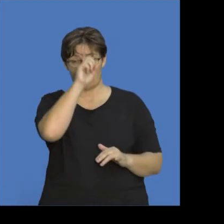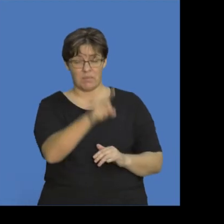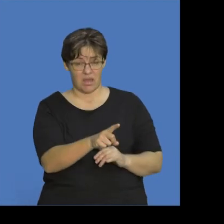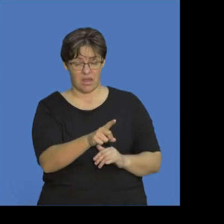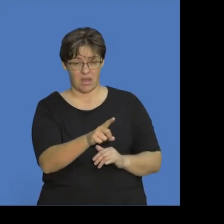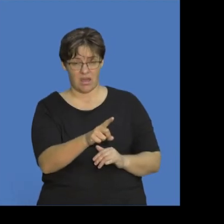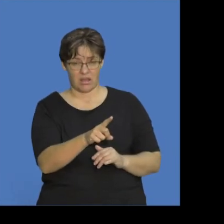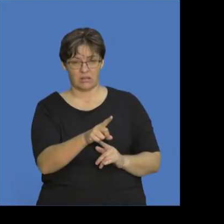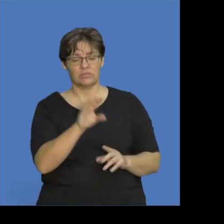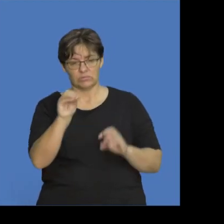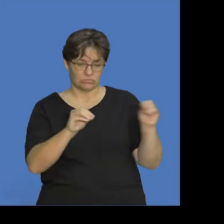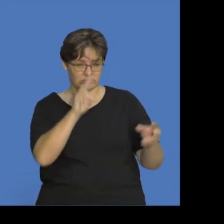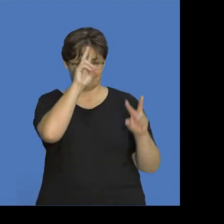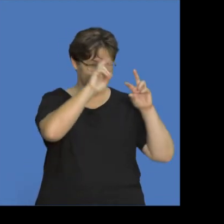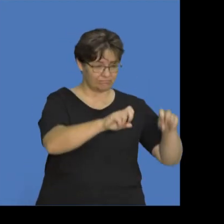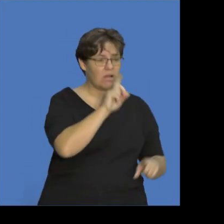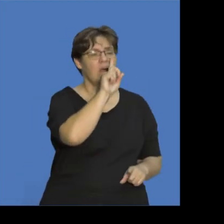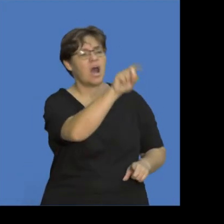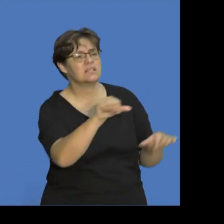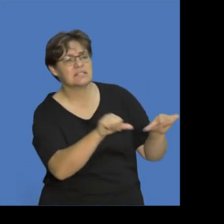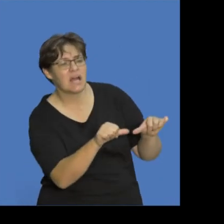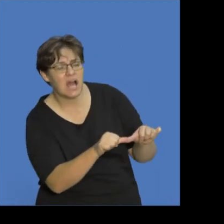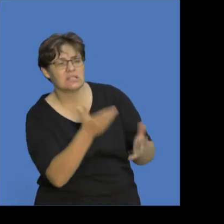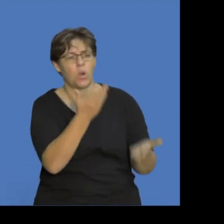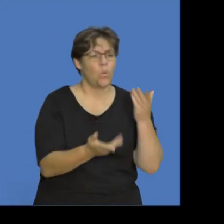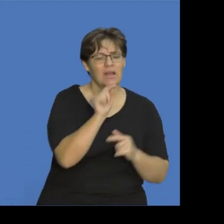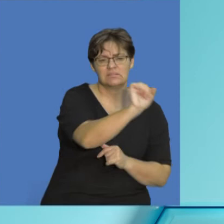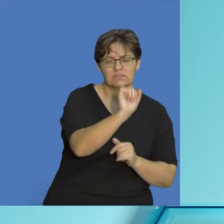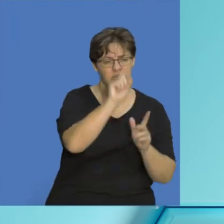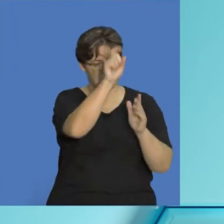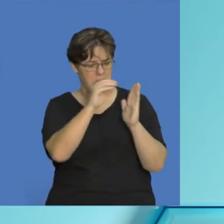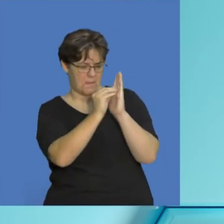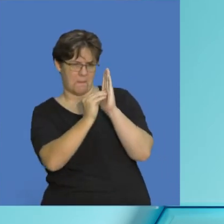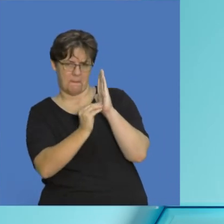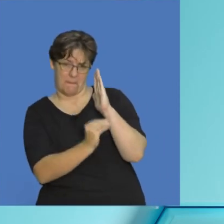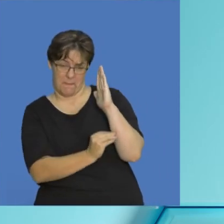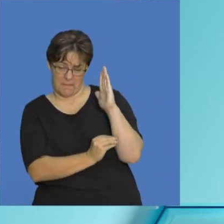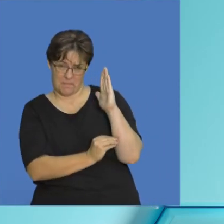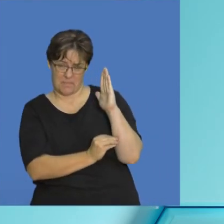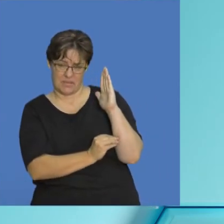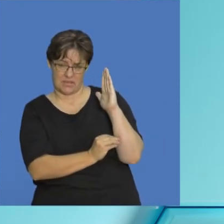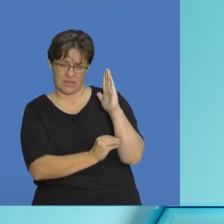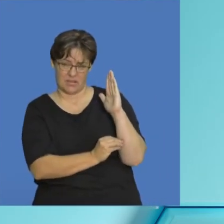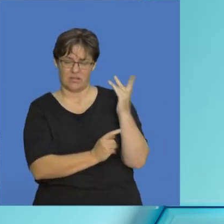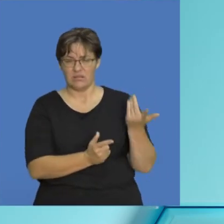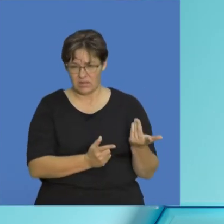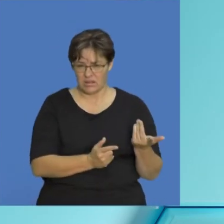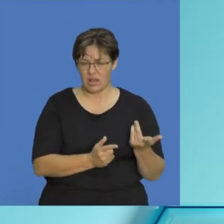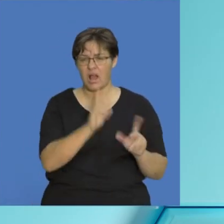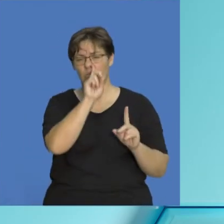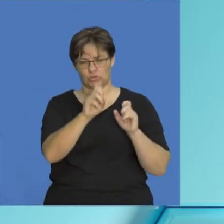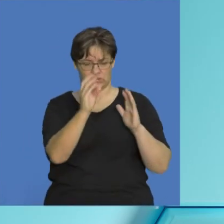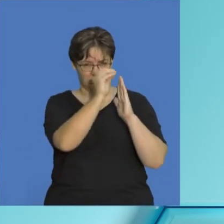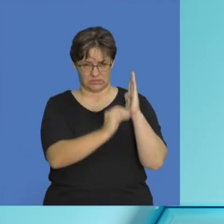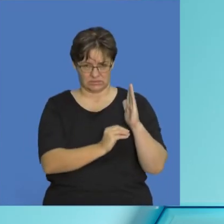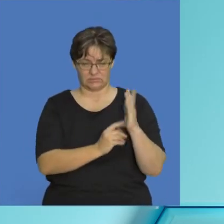from a survey. Remember, you'll go out there, do a survey. When you do a survey, you go and ask, you have a questionnaire, you ask people, what